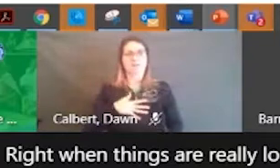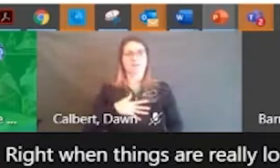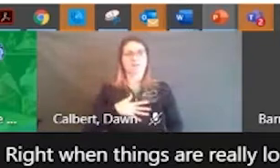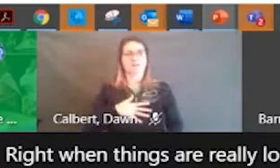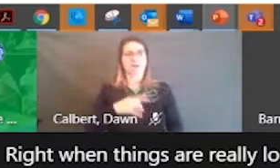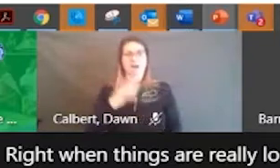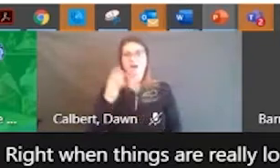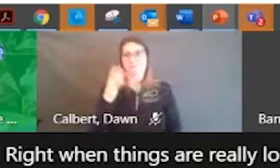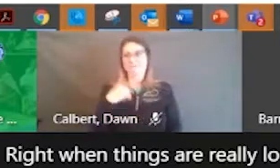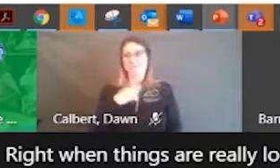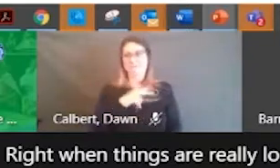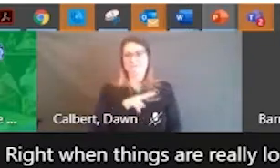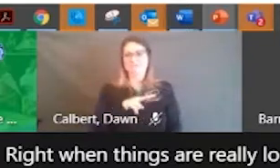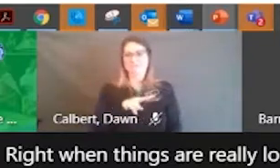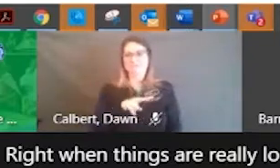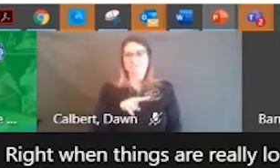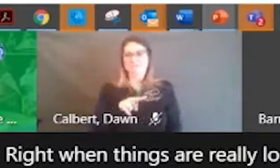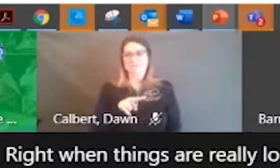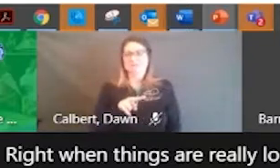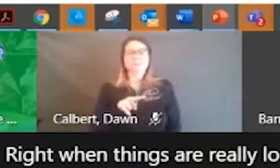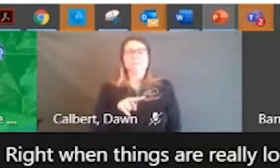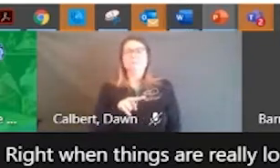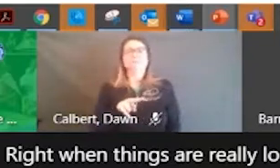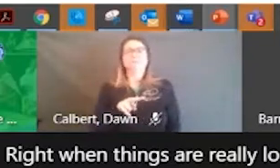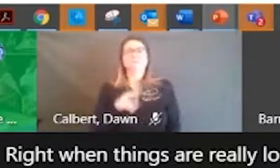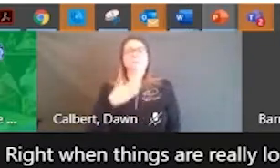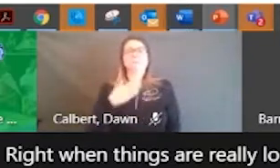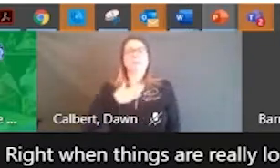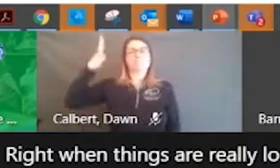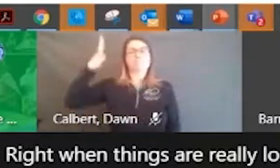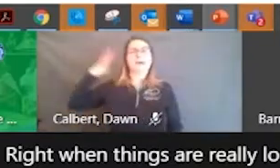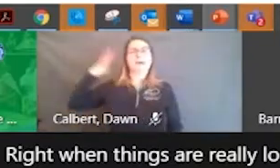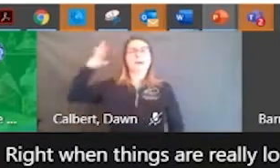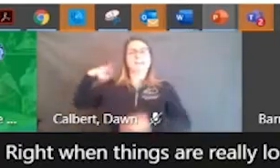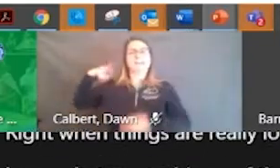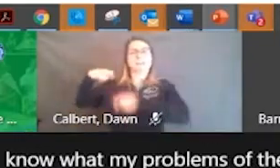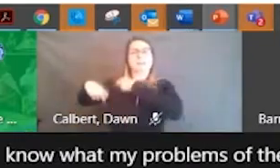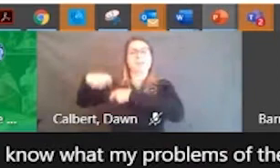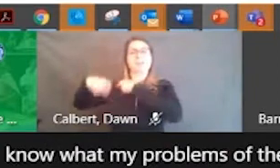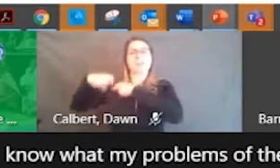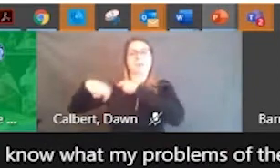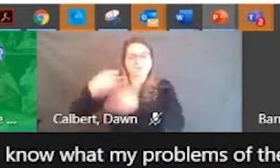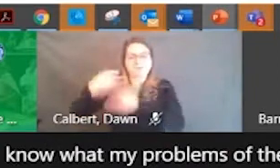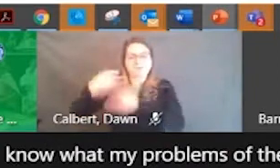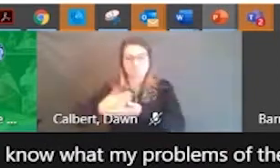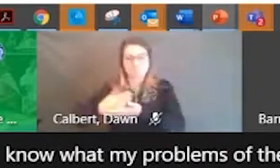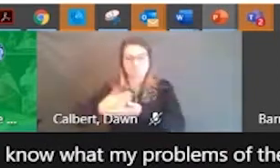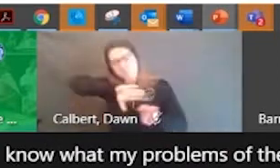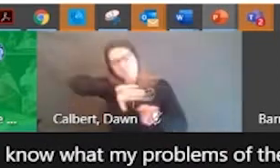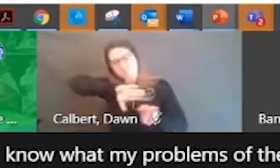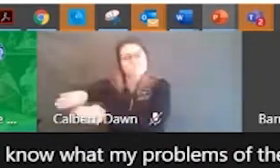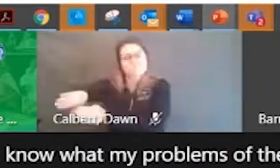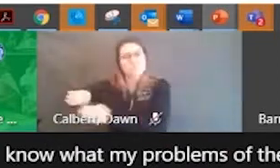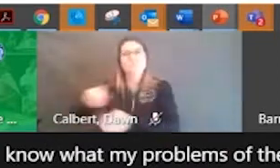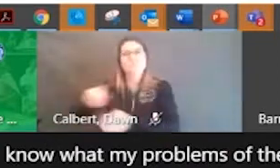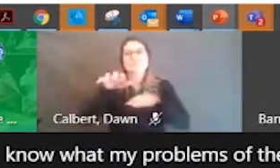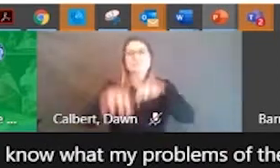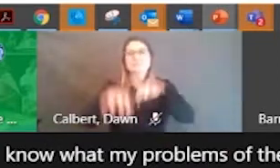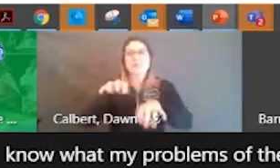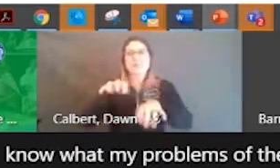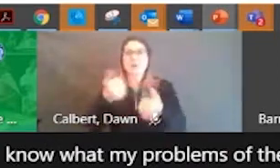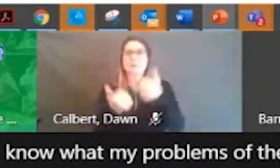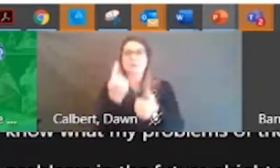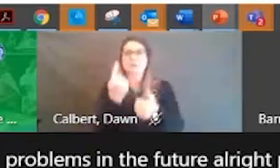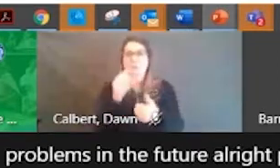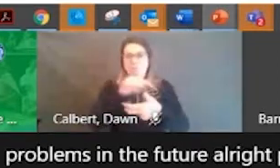say, you know what? My problems of the past don't have to be my problems in the future. All right, put that in the chat box. Which source of